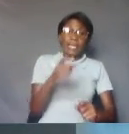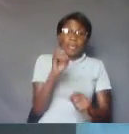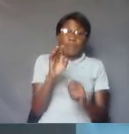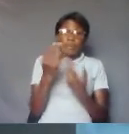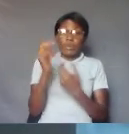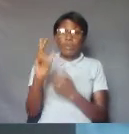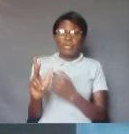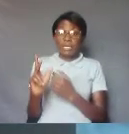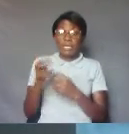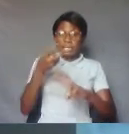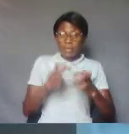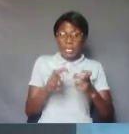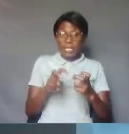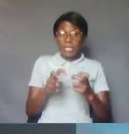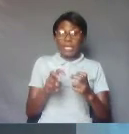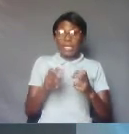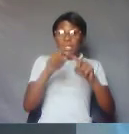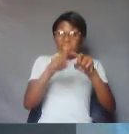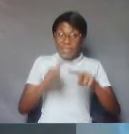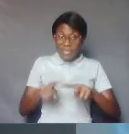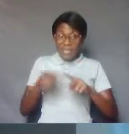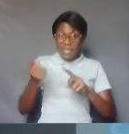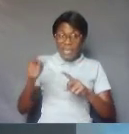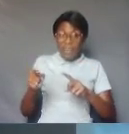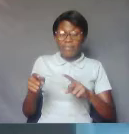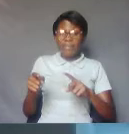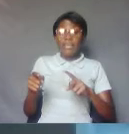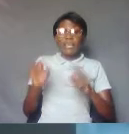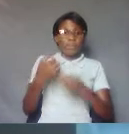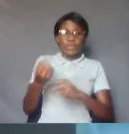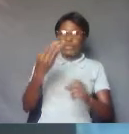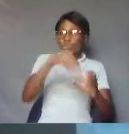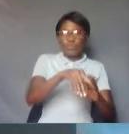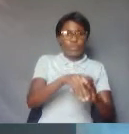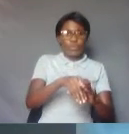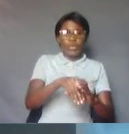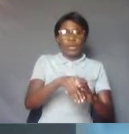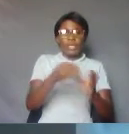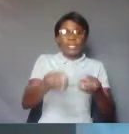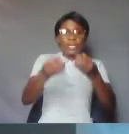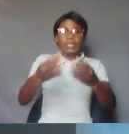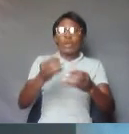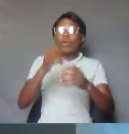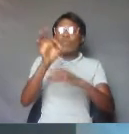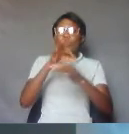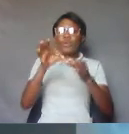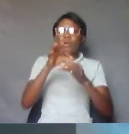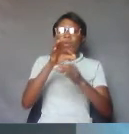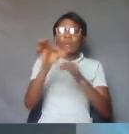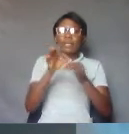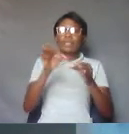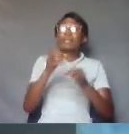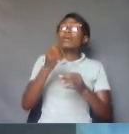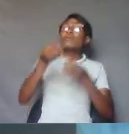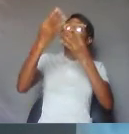their generations who has a blemish may approach to offer the food of his God. No one who has a blemish shall draw near,